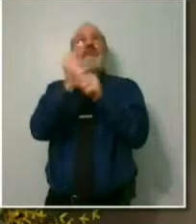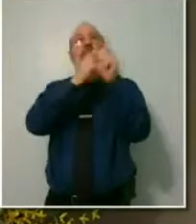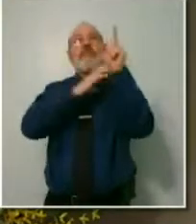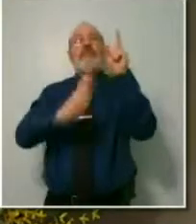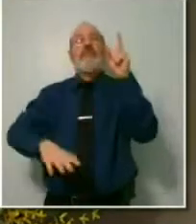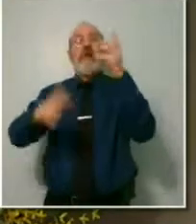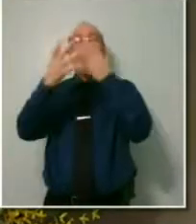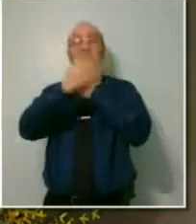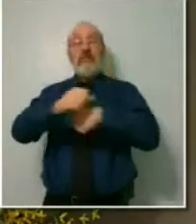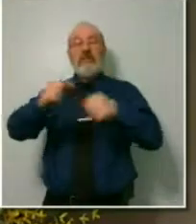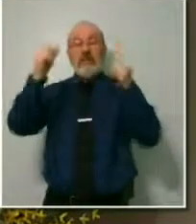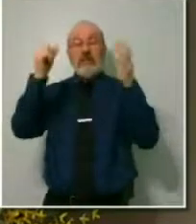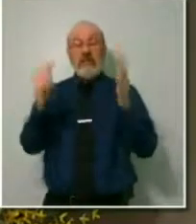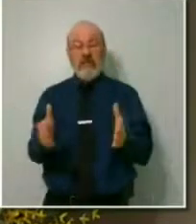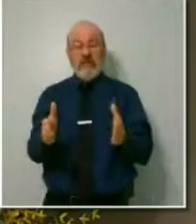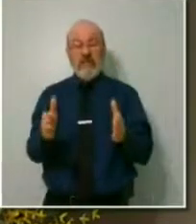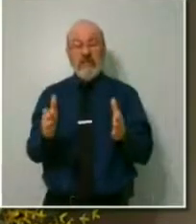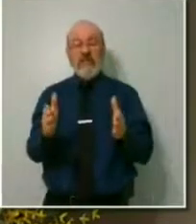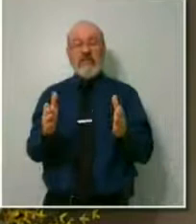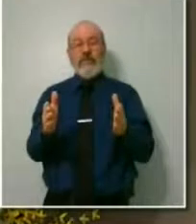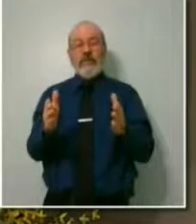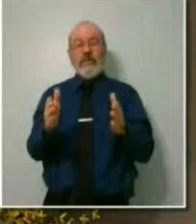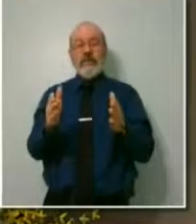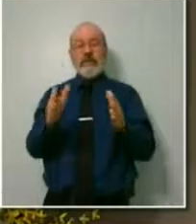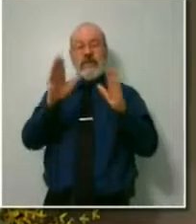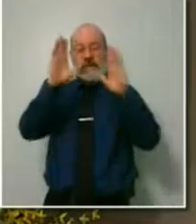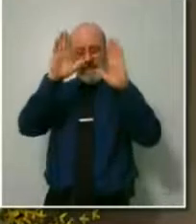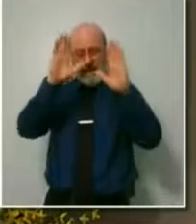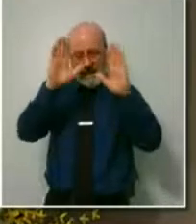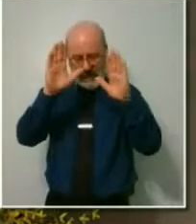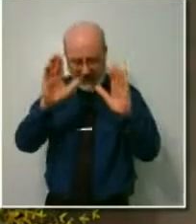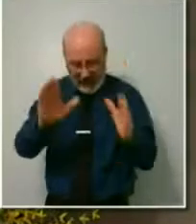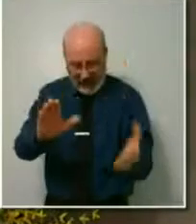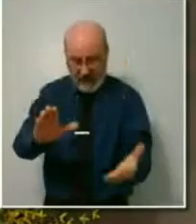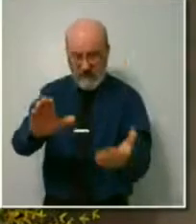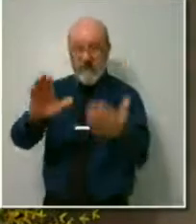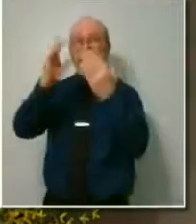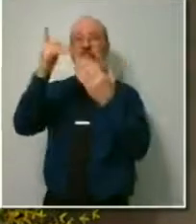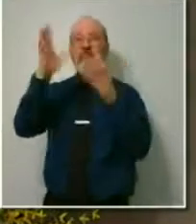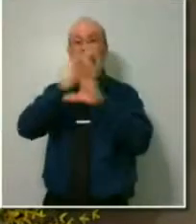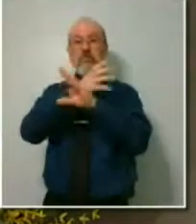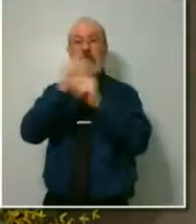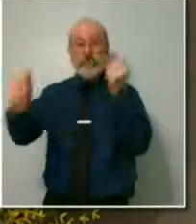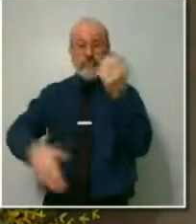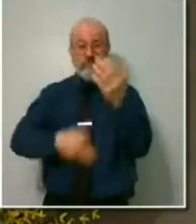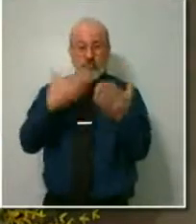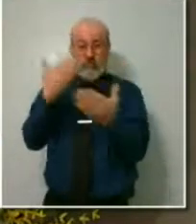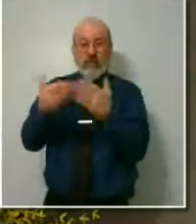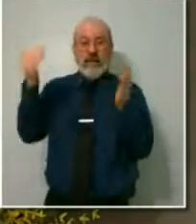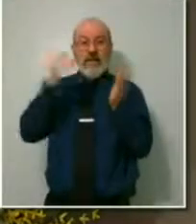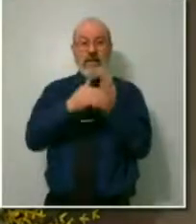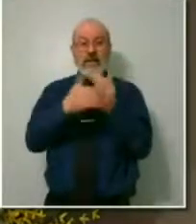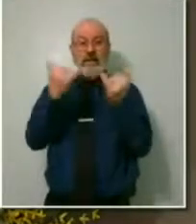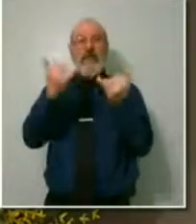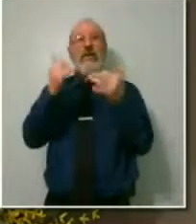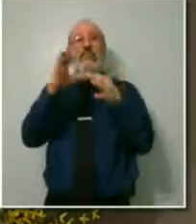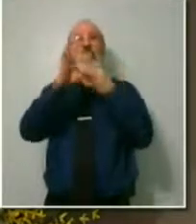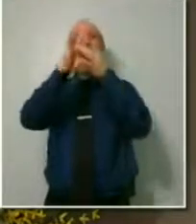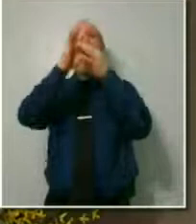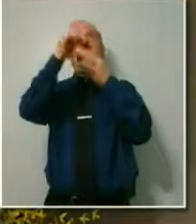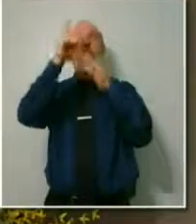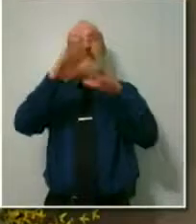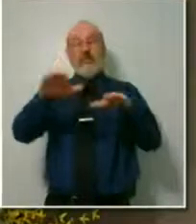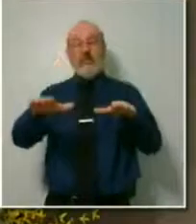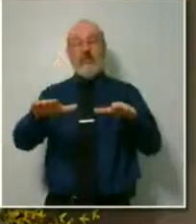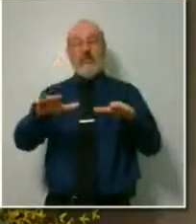Savior and bow before him, we're born again. Now we are his children. And we can expect the